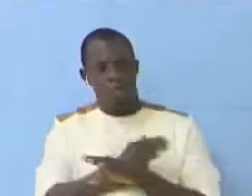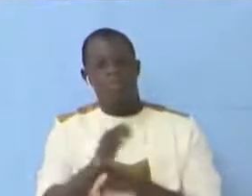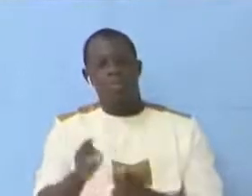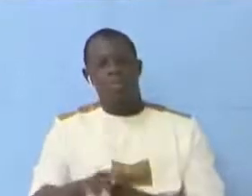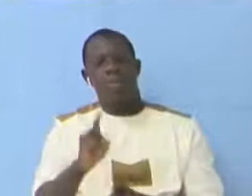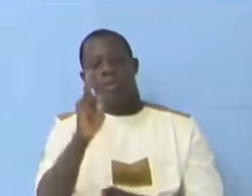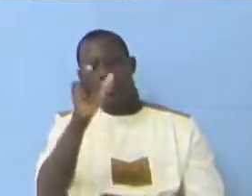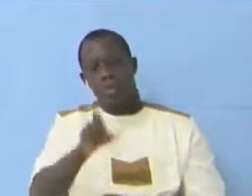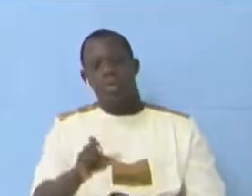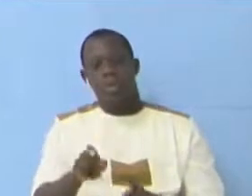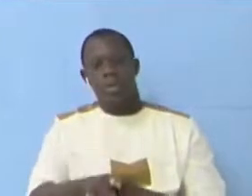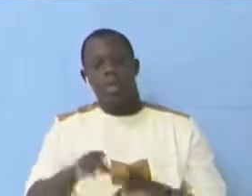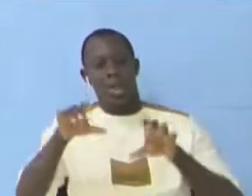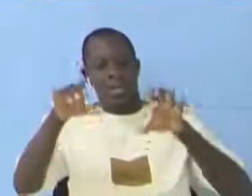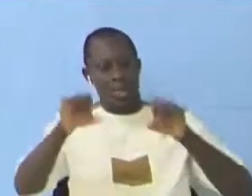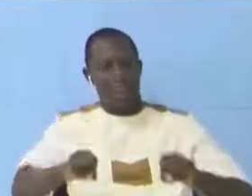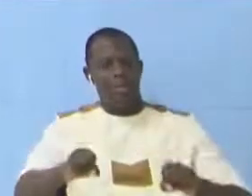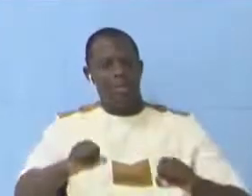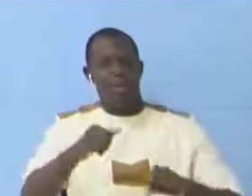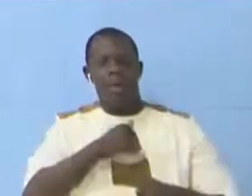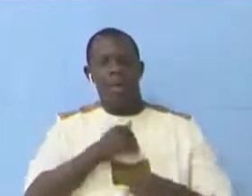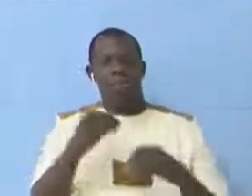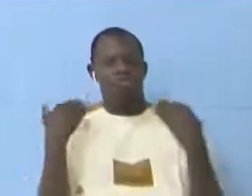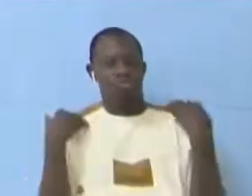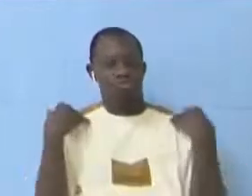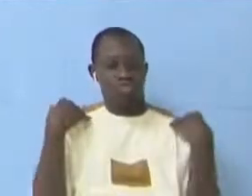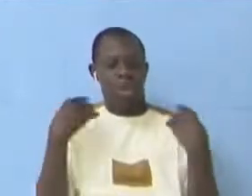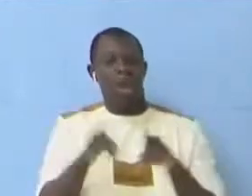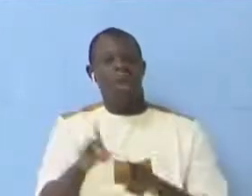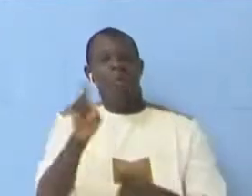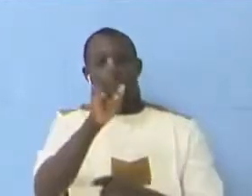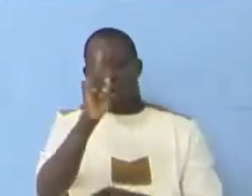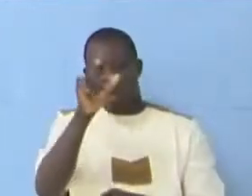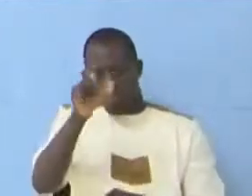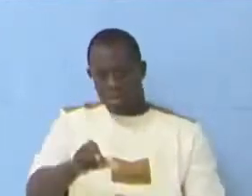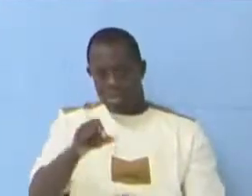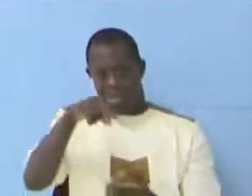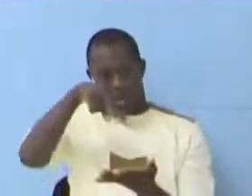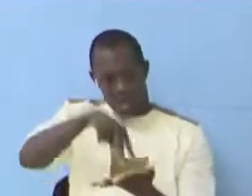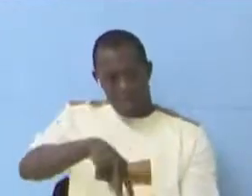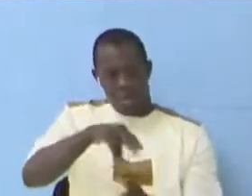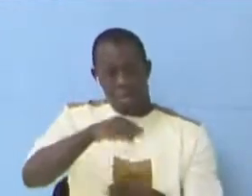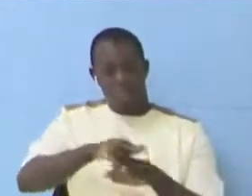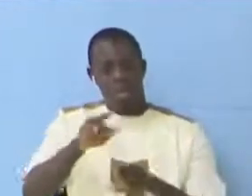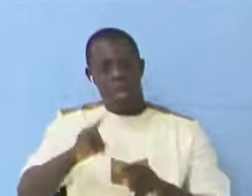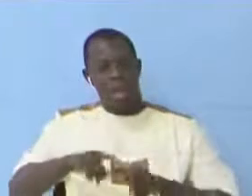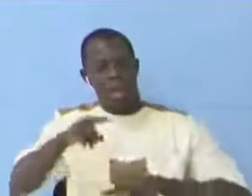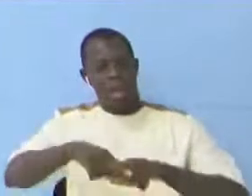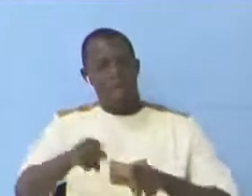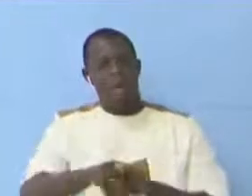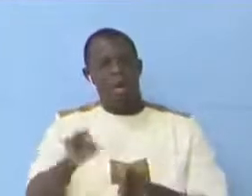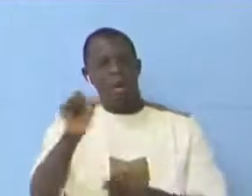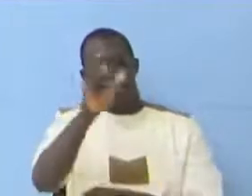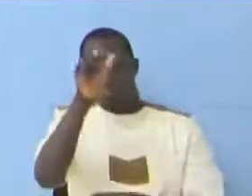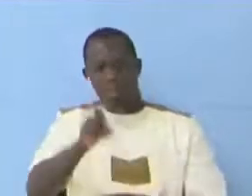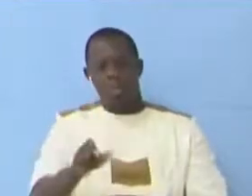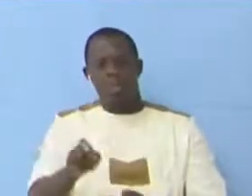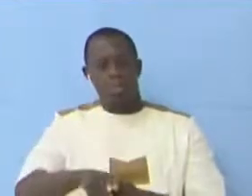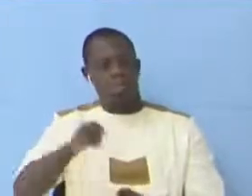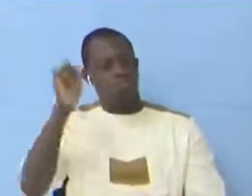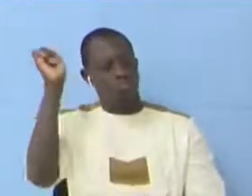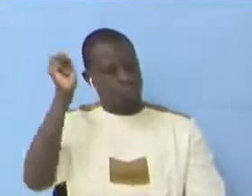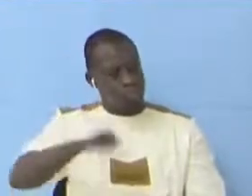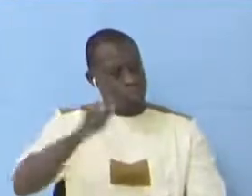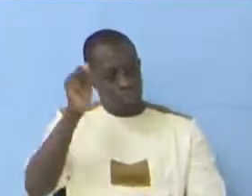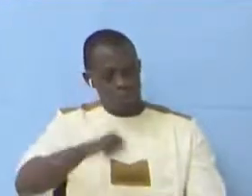One held my shoulders. kenn bës suma mbagg yi. One stood on my legs. kenn taxaw ci sumay tànk. And one was hitting my head. kenn ki nekk di ma dóor ci